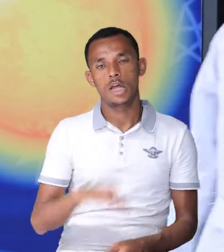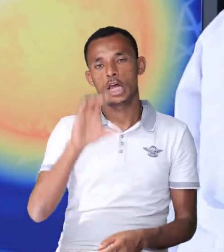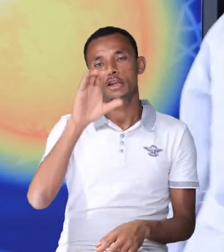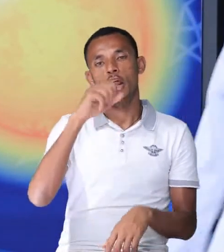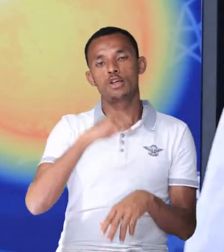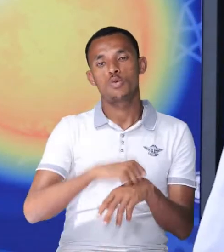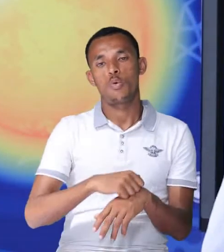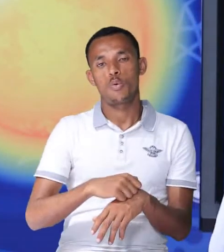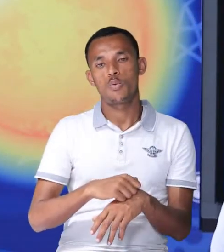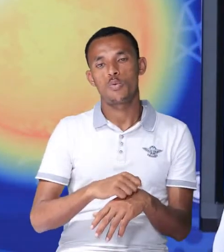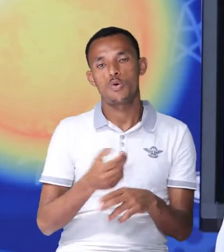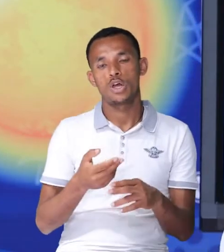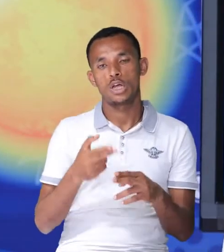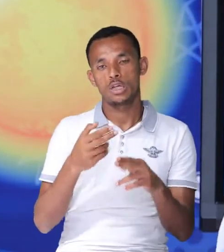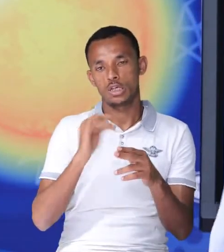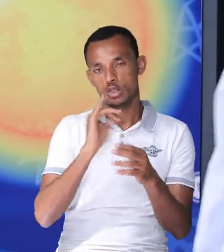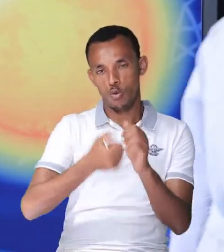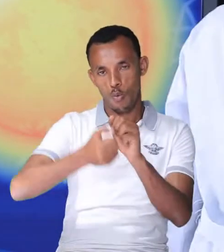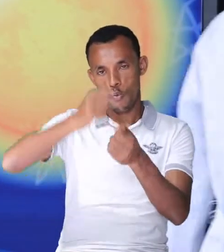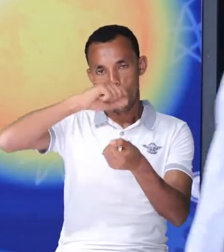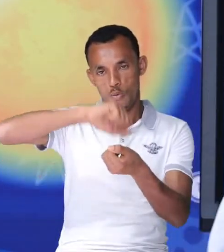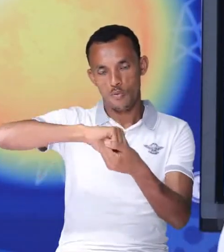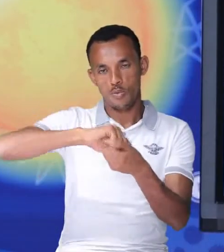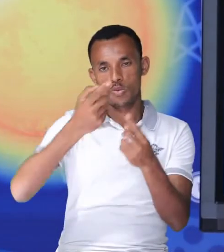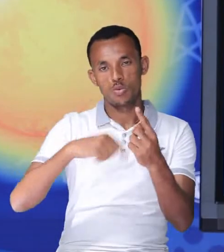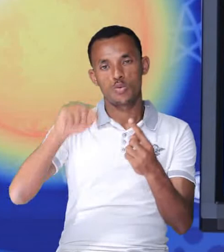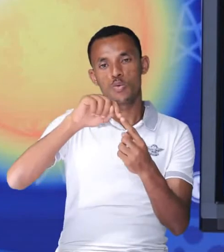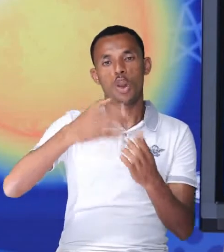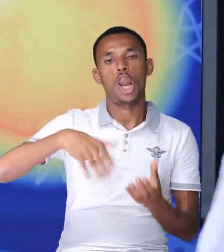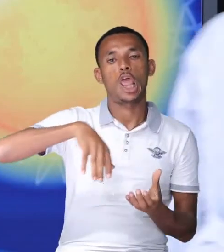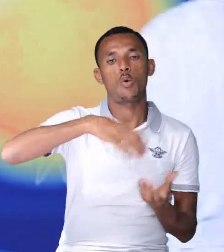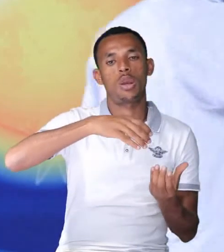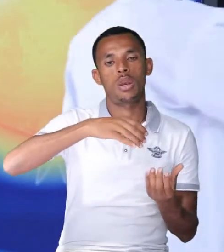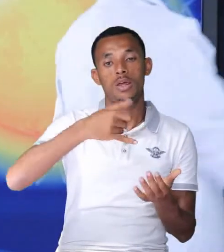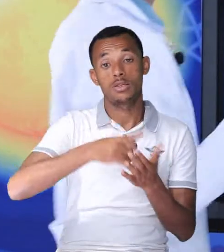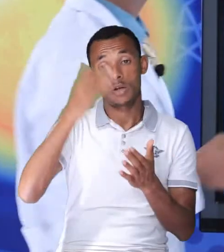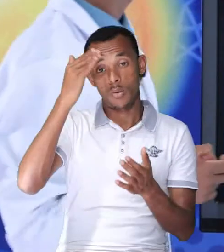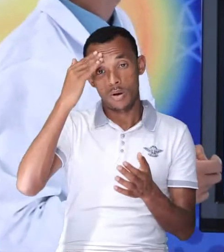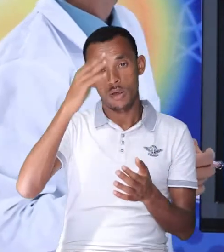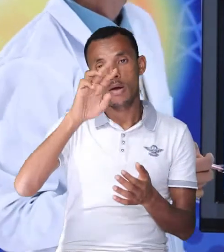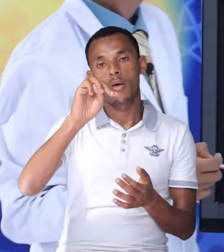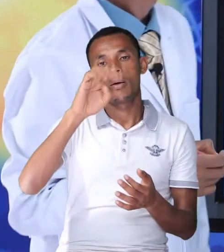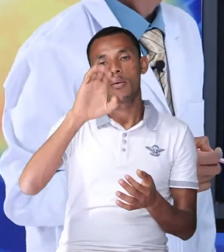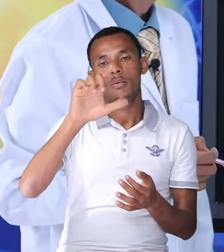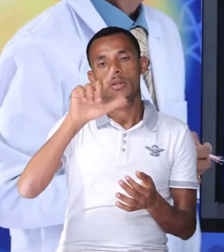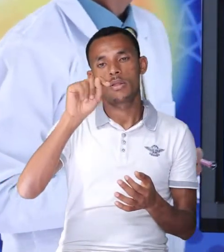solid is converted to liquid is known as melting point.